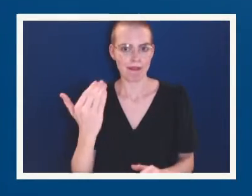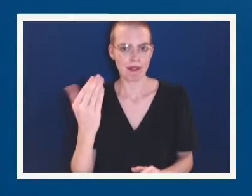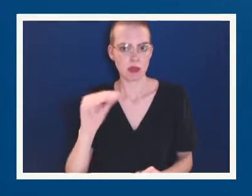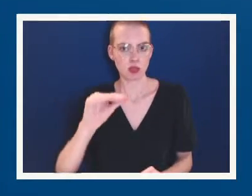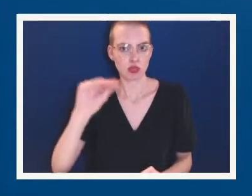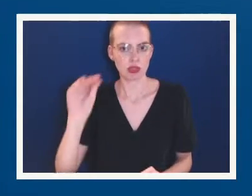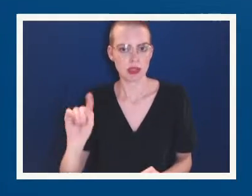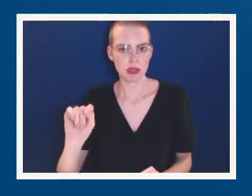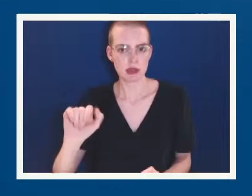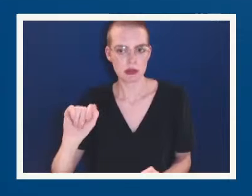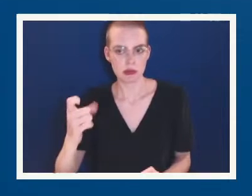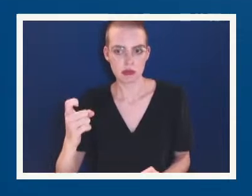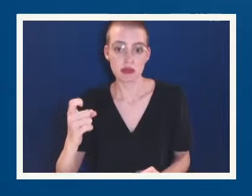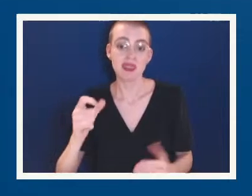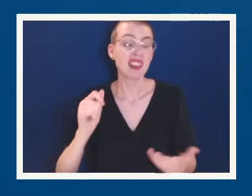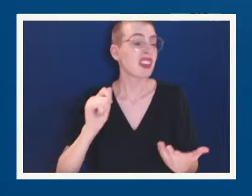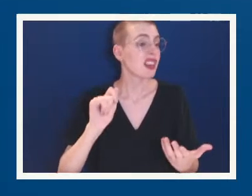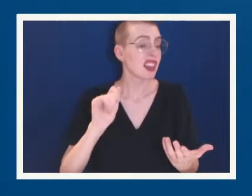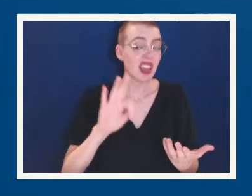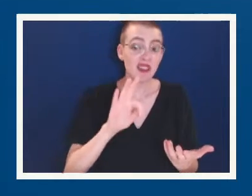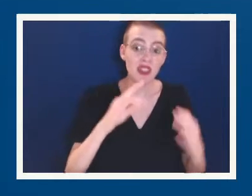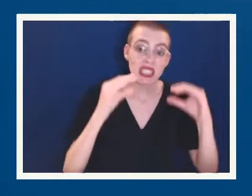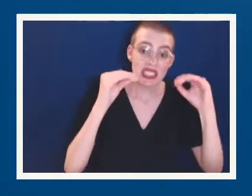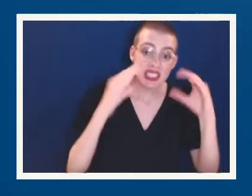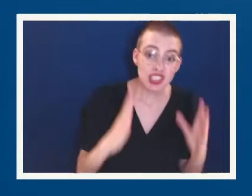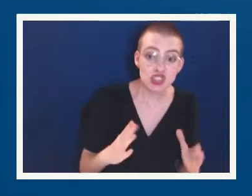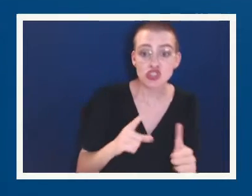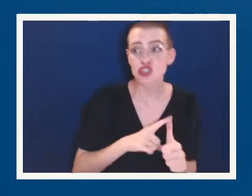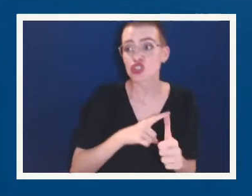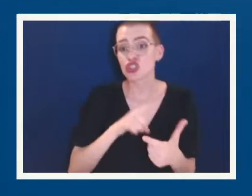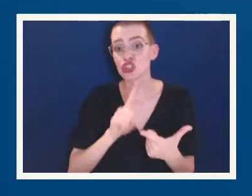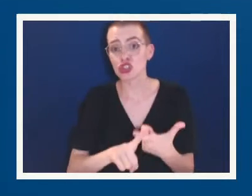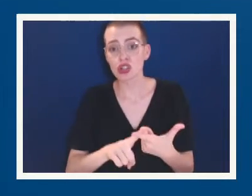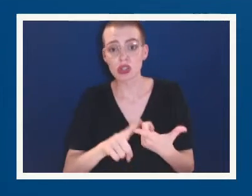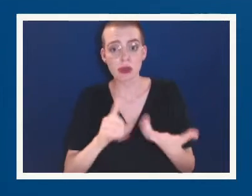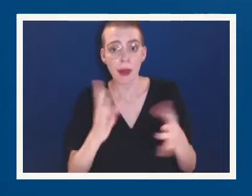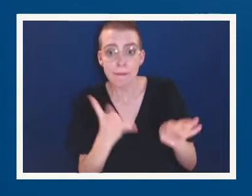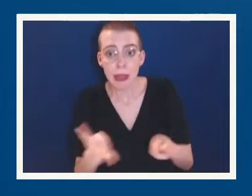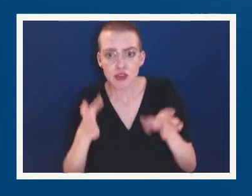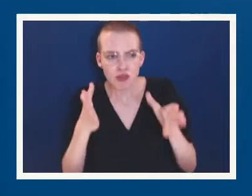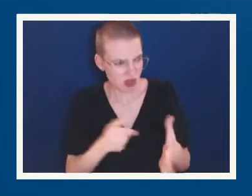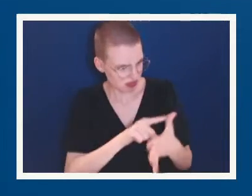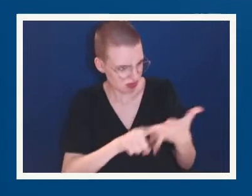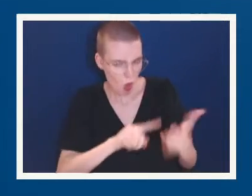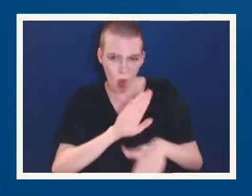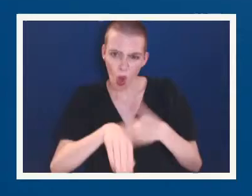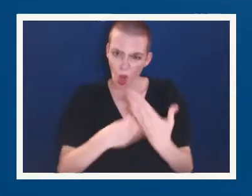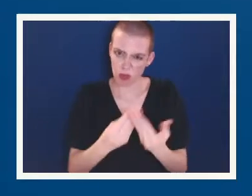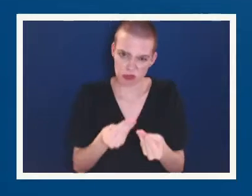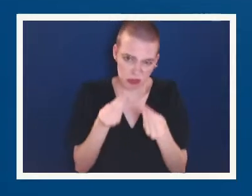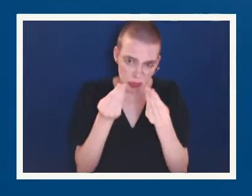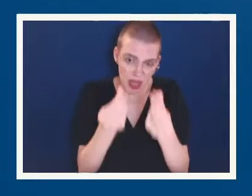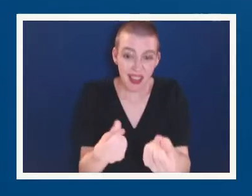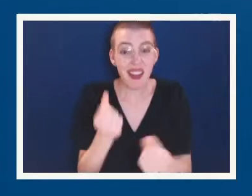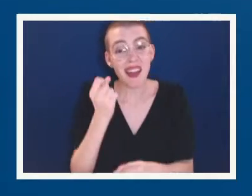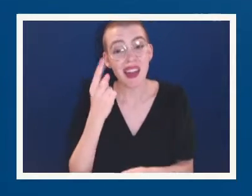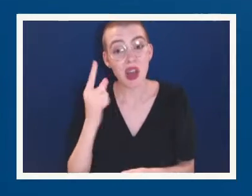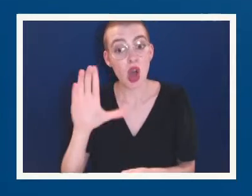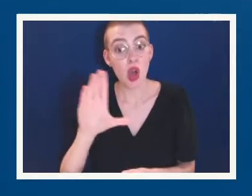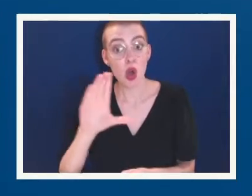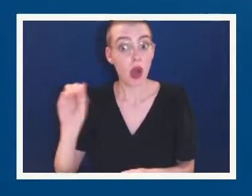that. If you're a cop, you pay more than that 15%. But the days are over where corporations paying zero federal